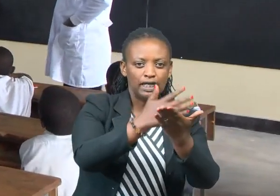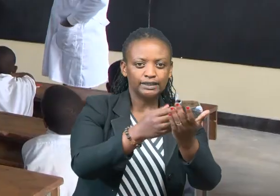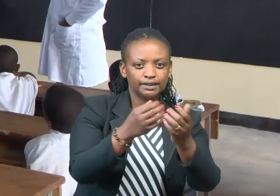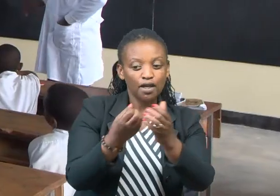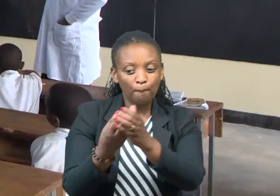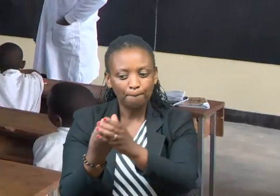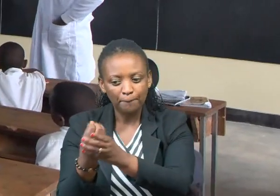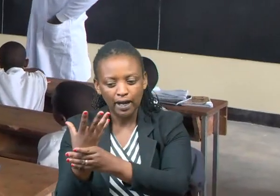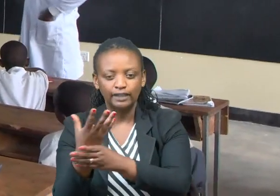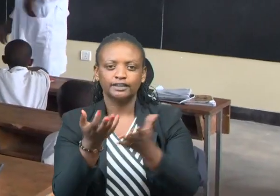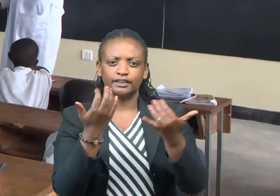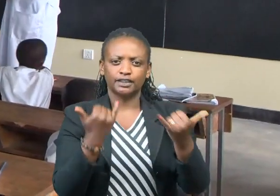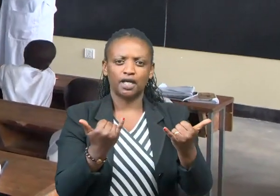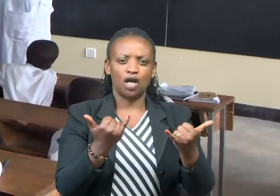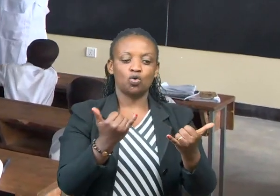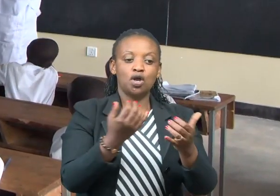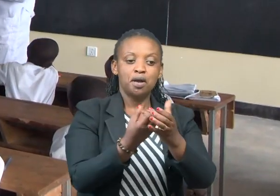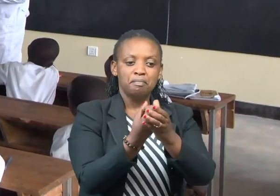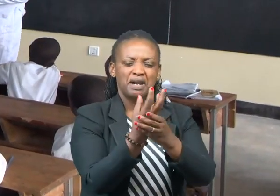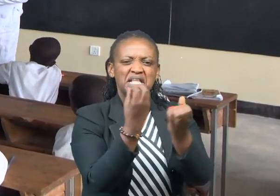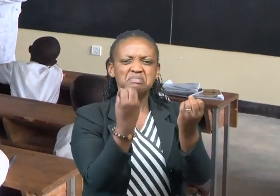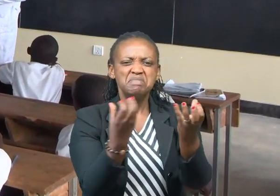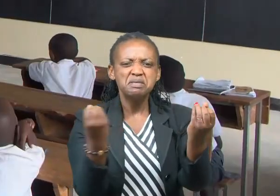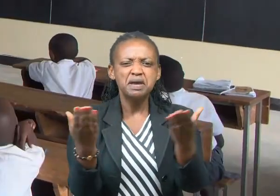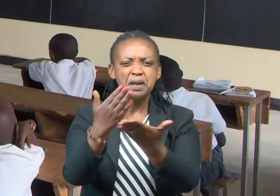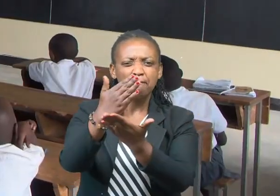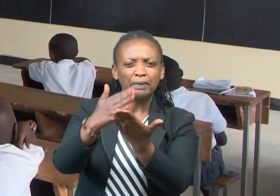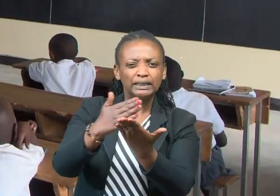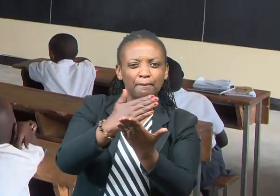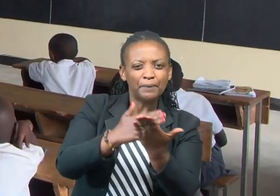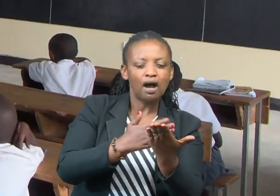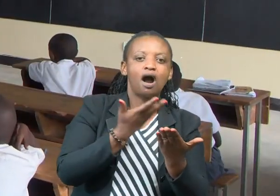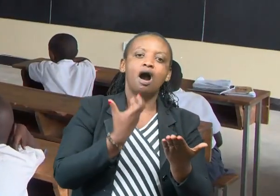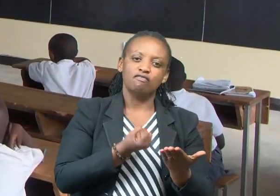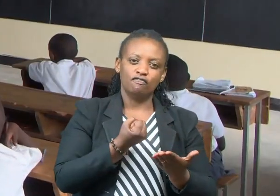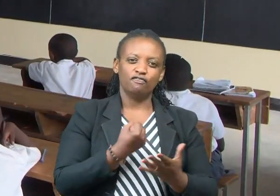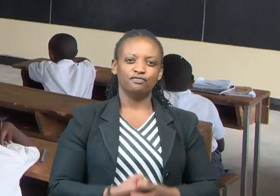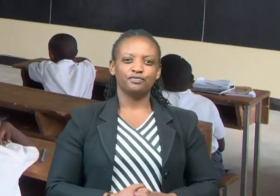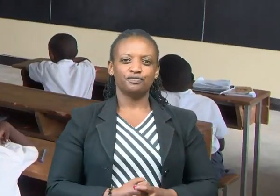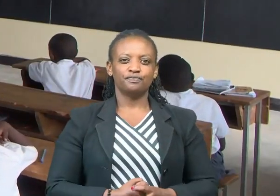plant. Now, a plant has very many parts.